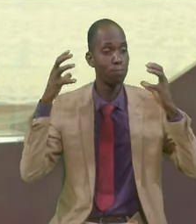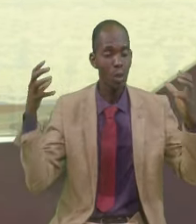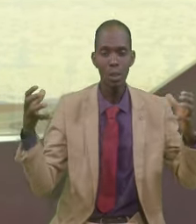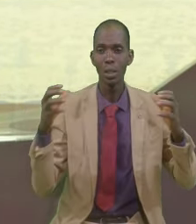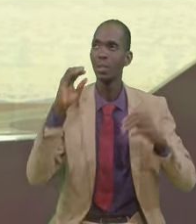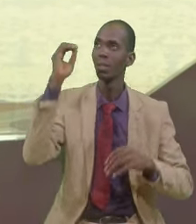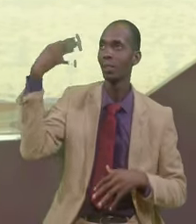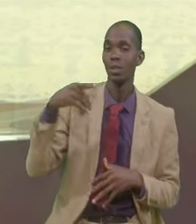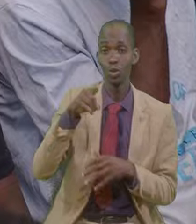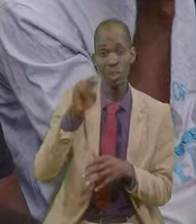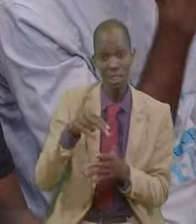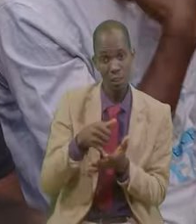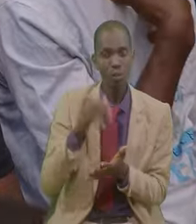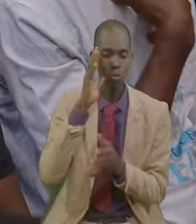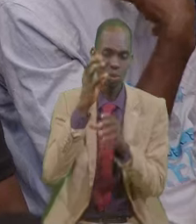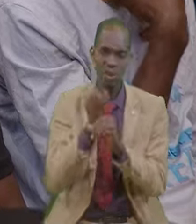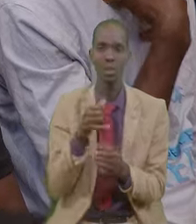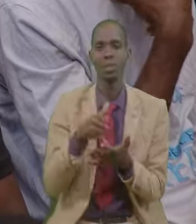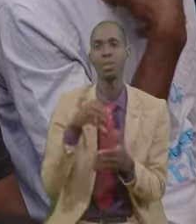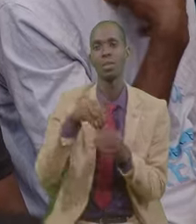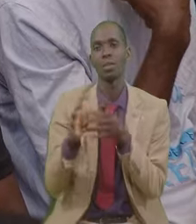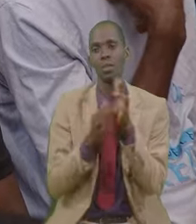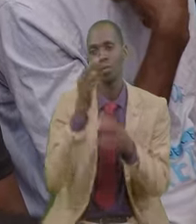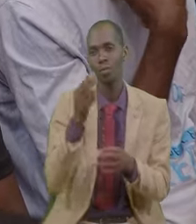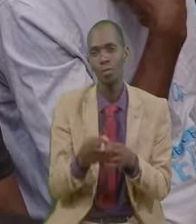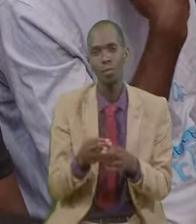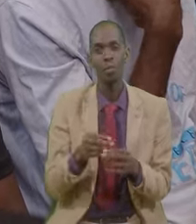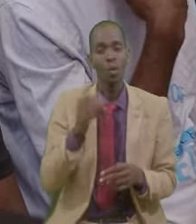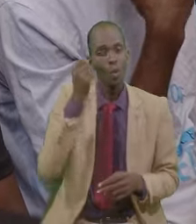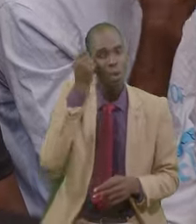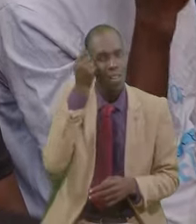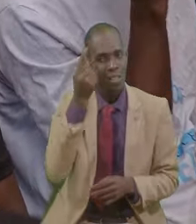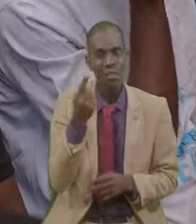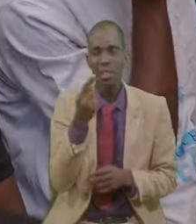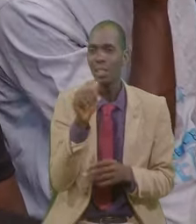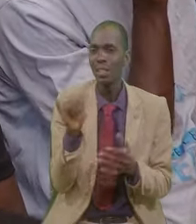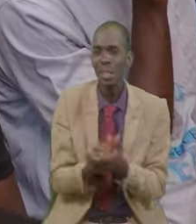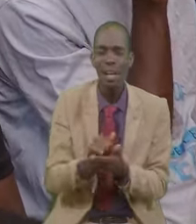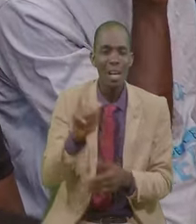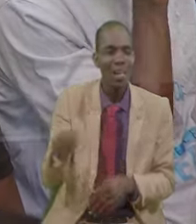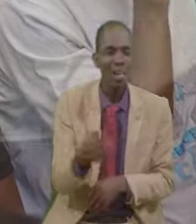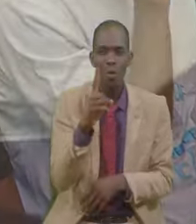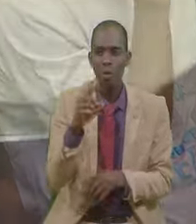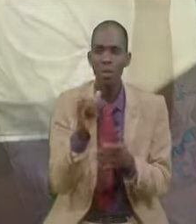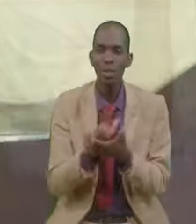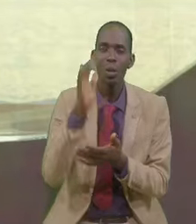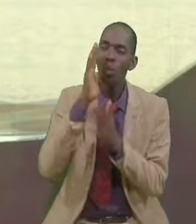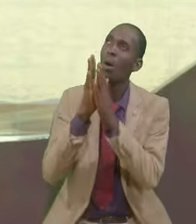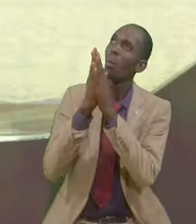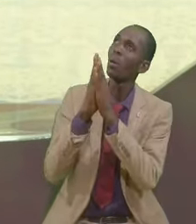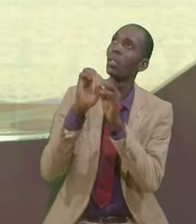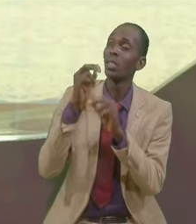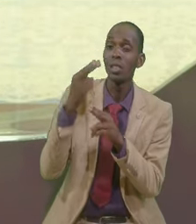that tonight, it will come. Understand tonight, whosoever shall call on the name of the